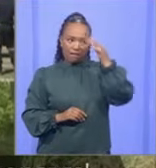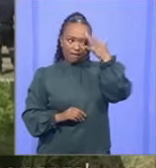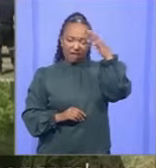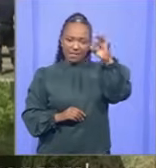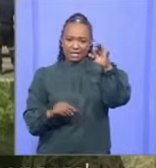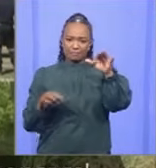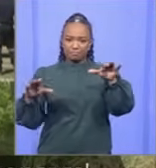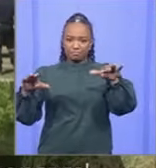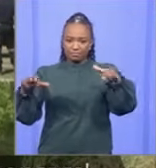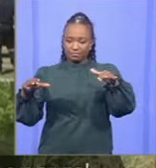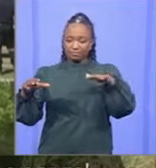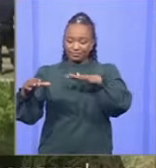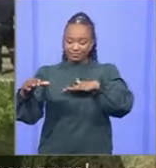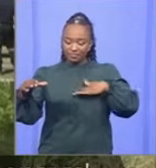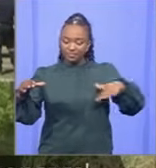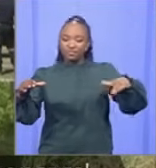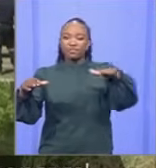a sense that